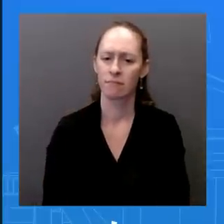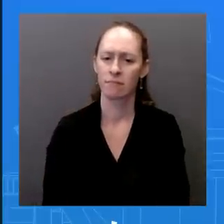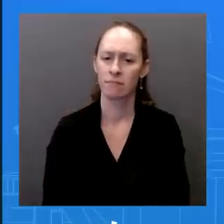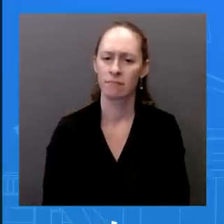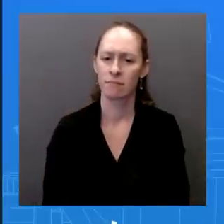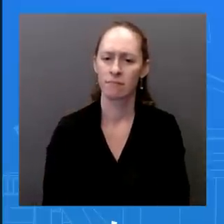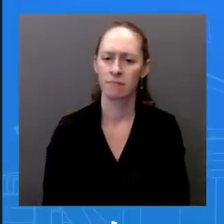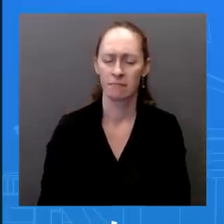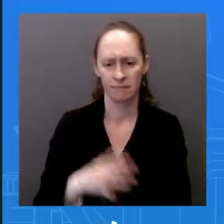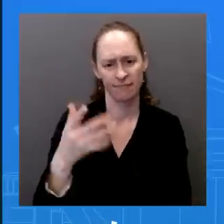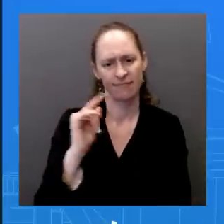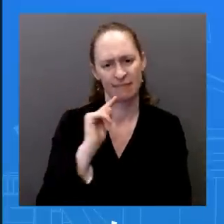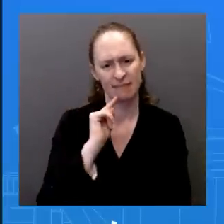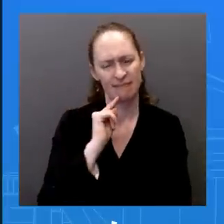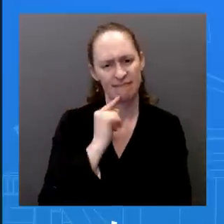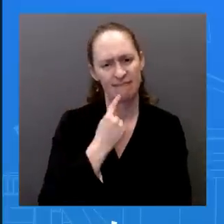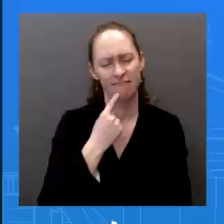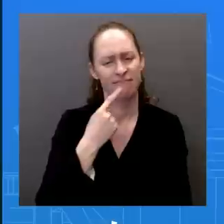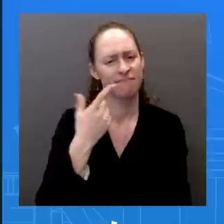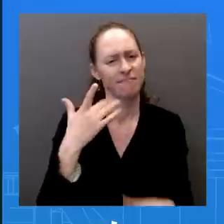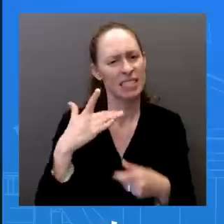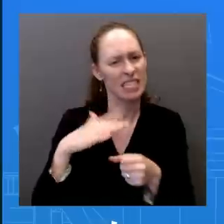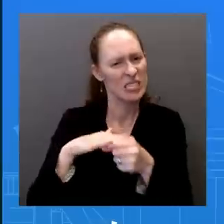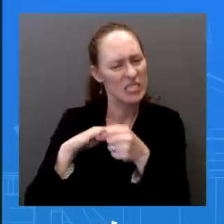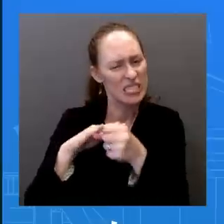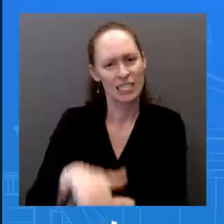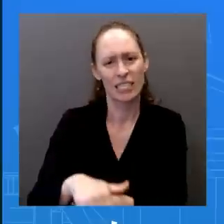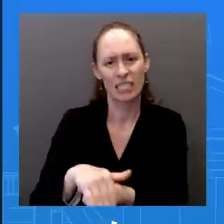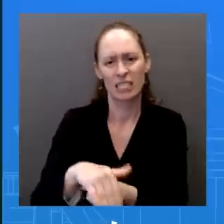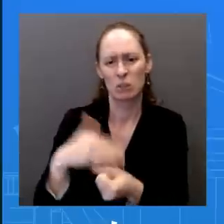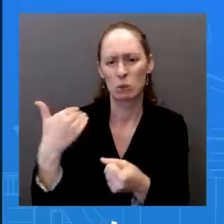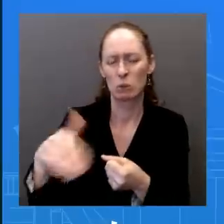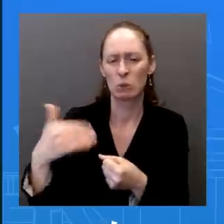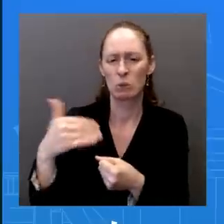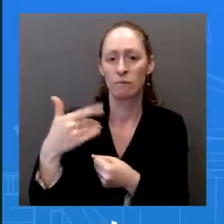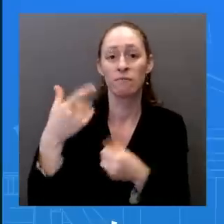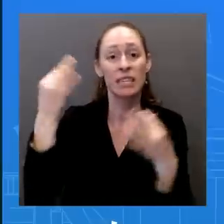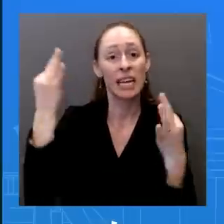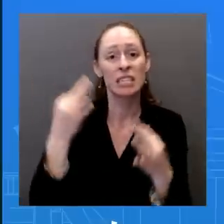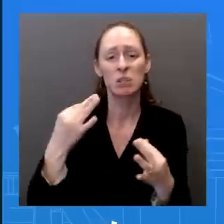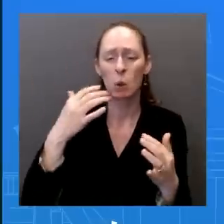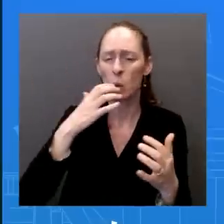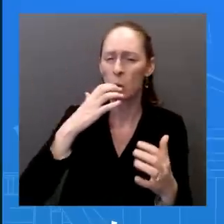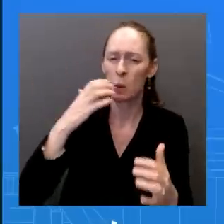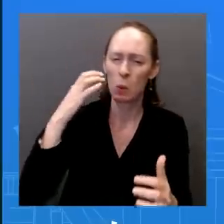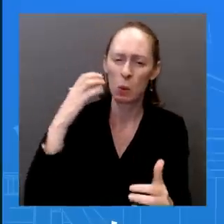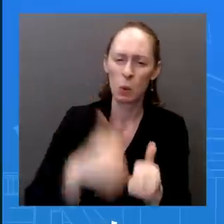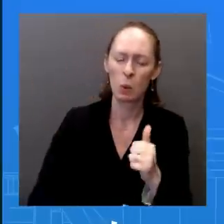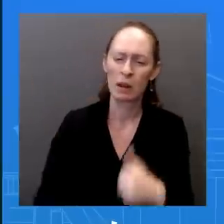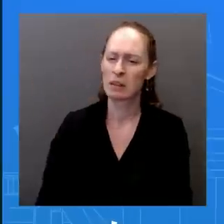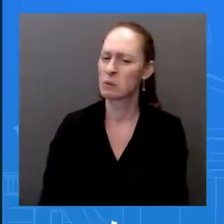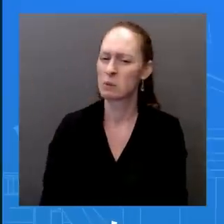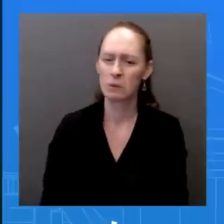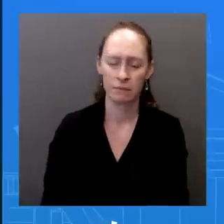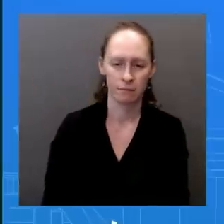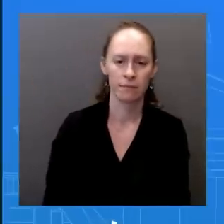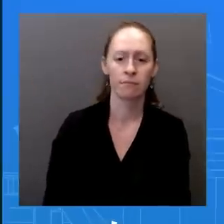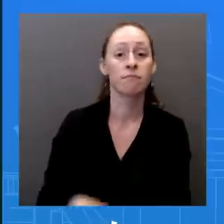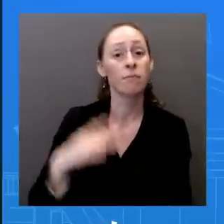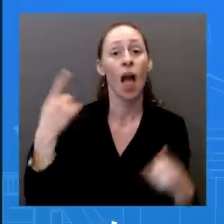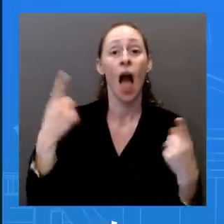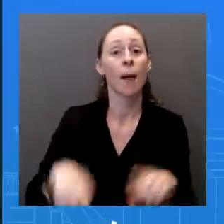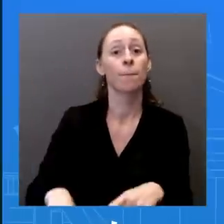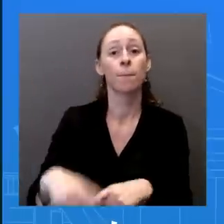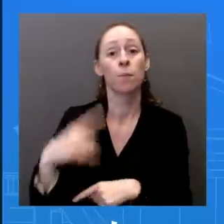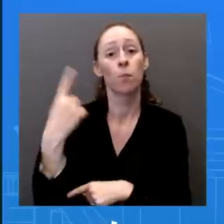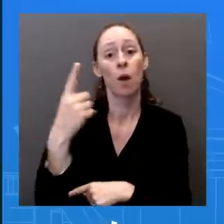brutality of a regime that a woman simply seeking to exercise her basic rights could